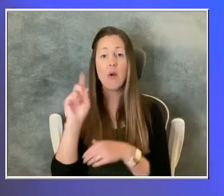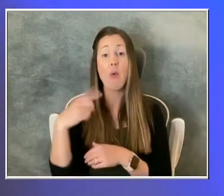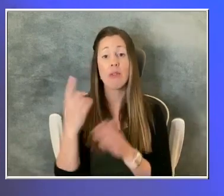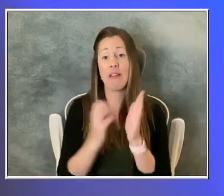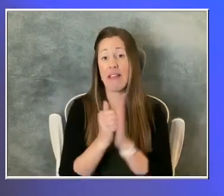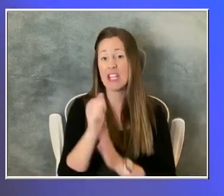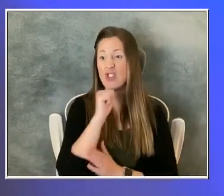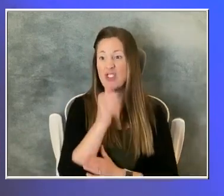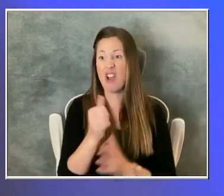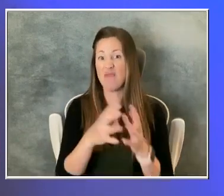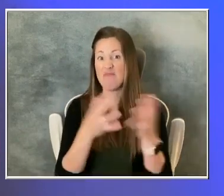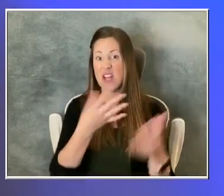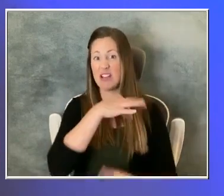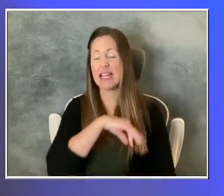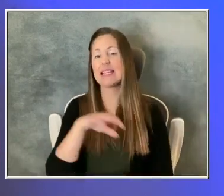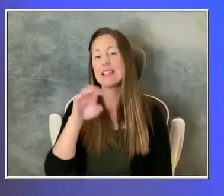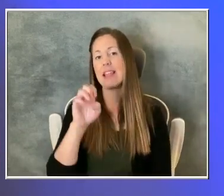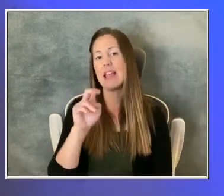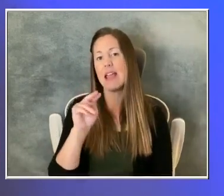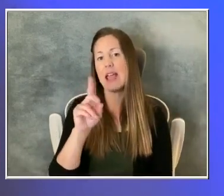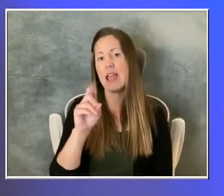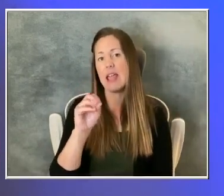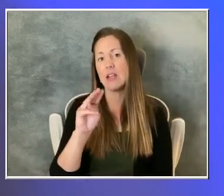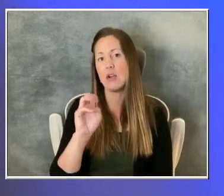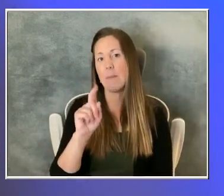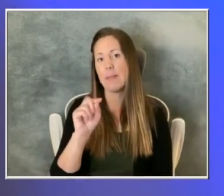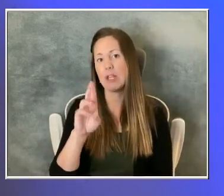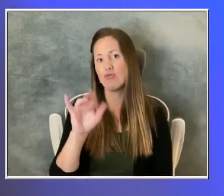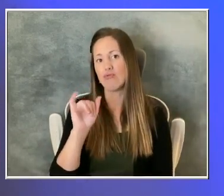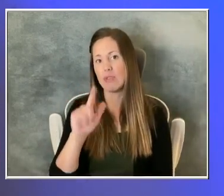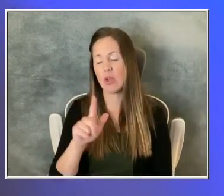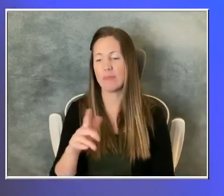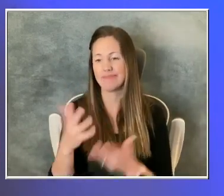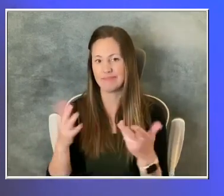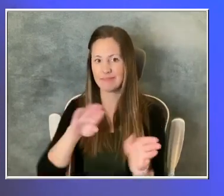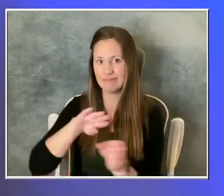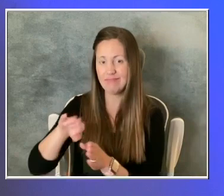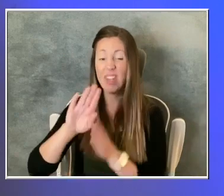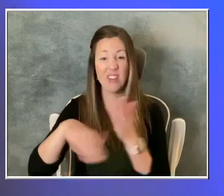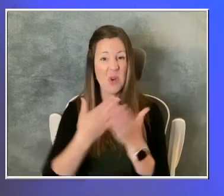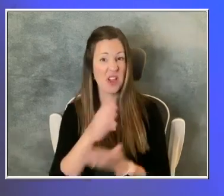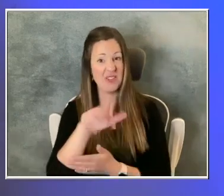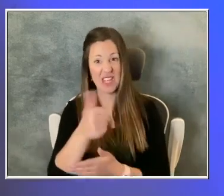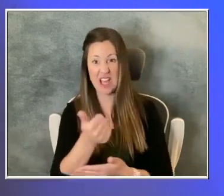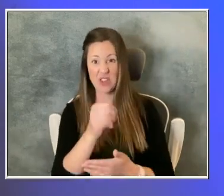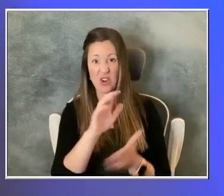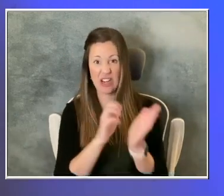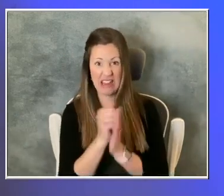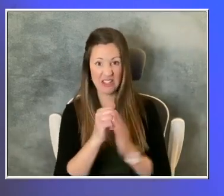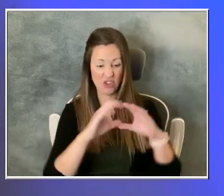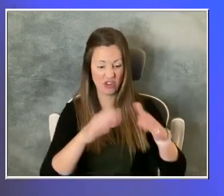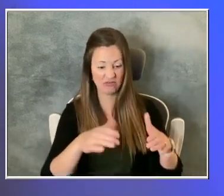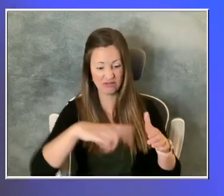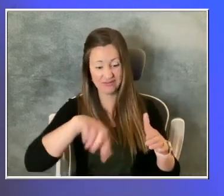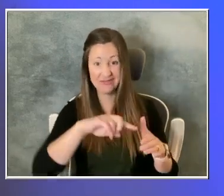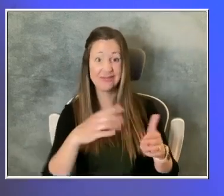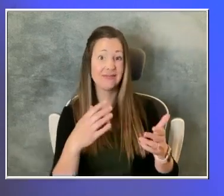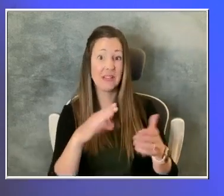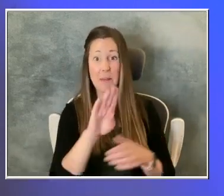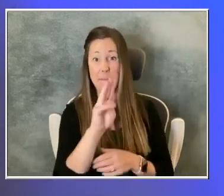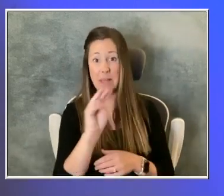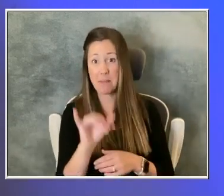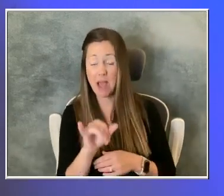much was endometrial. All the others, even when they controlled for BMI or body mass index or obesity, did show that